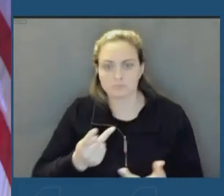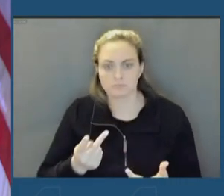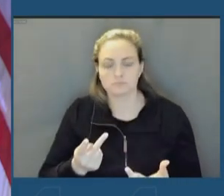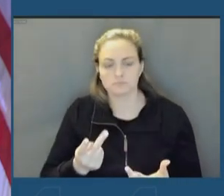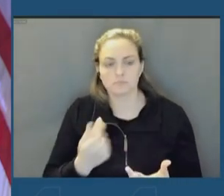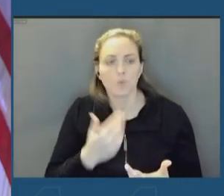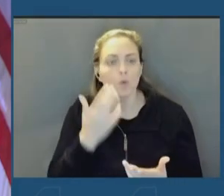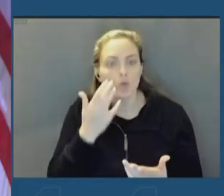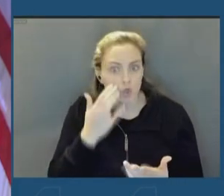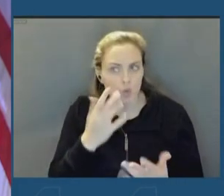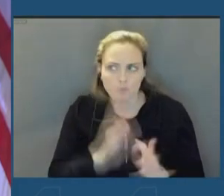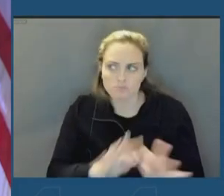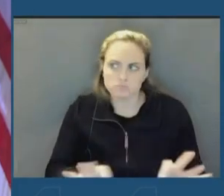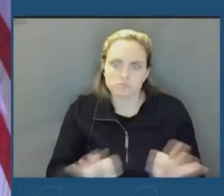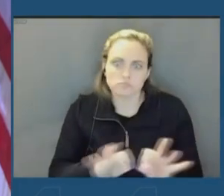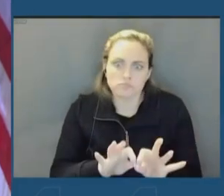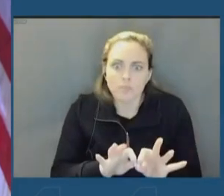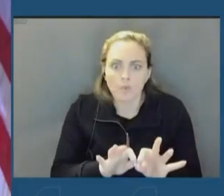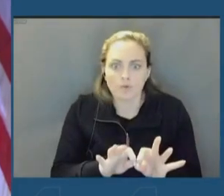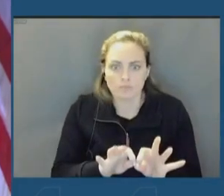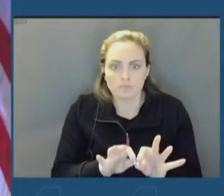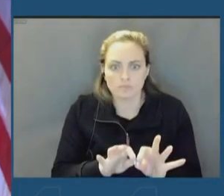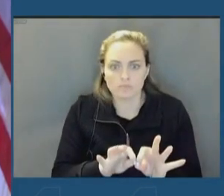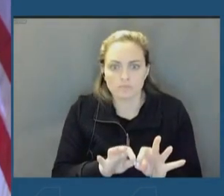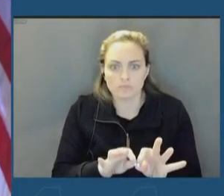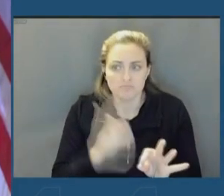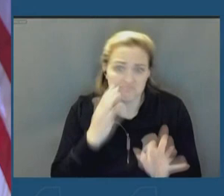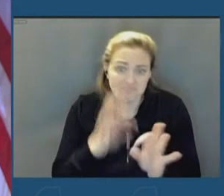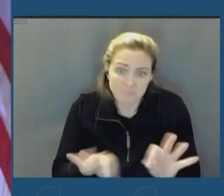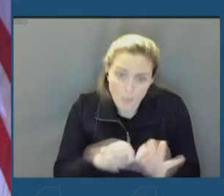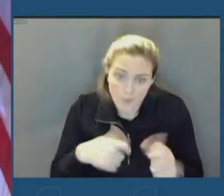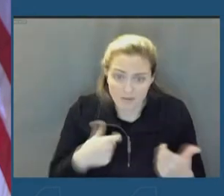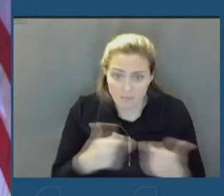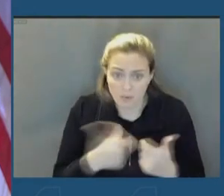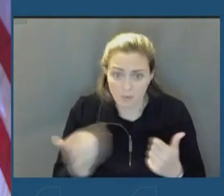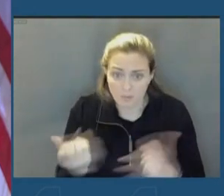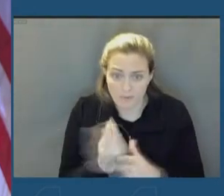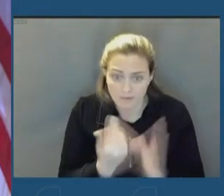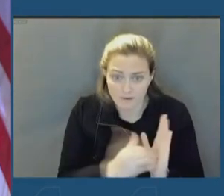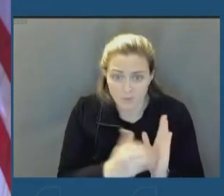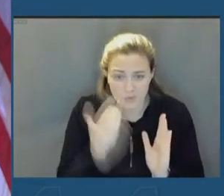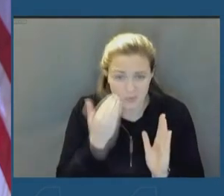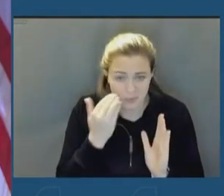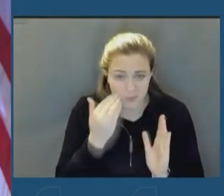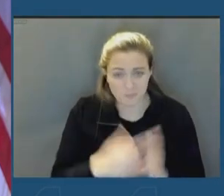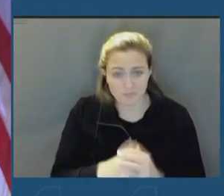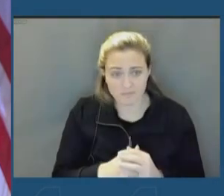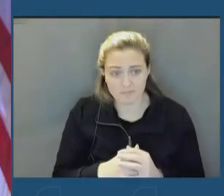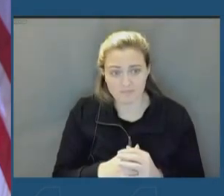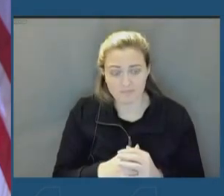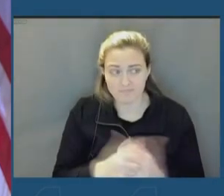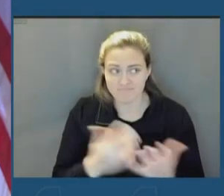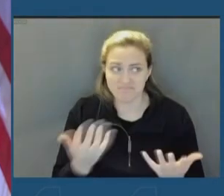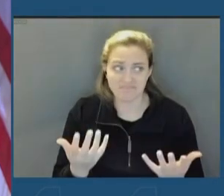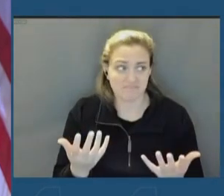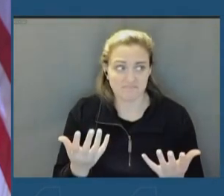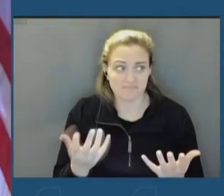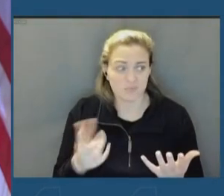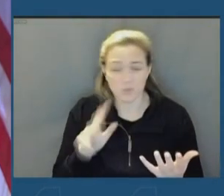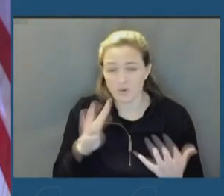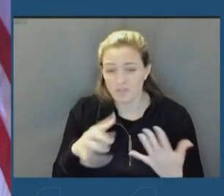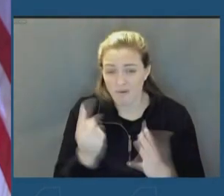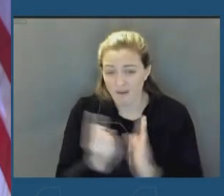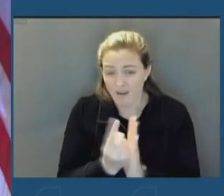how critically important those power restorations were. I spent just 24